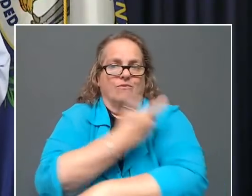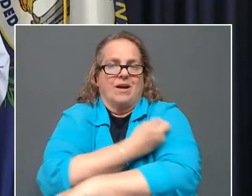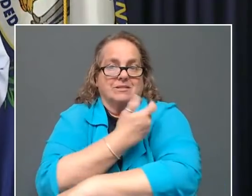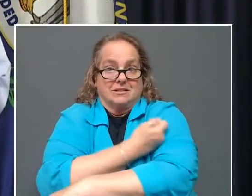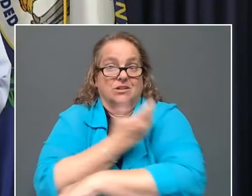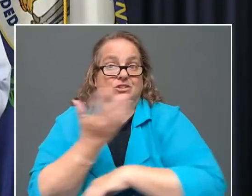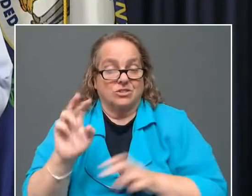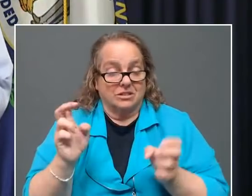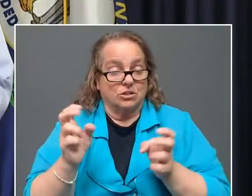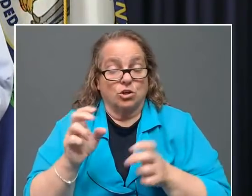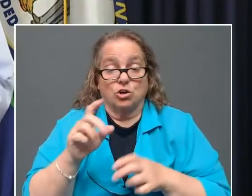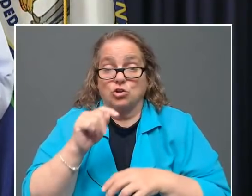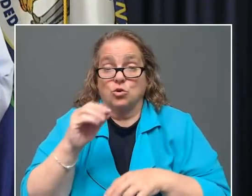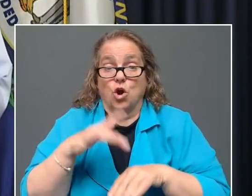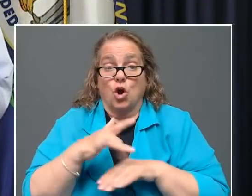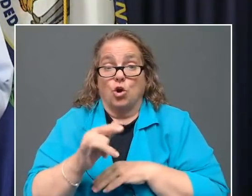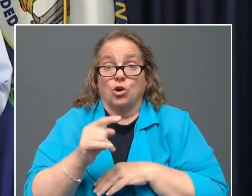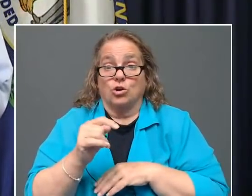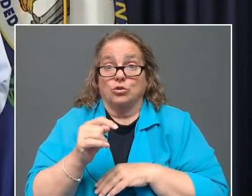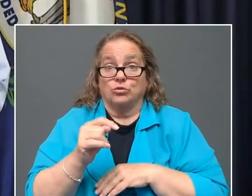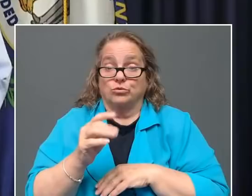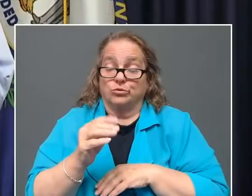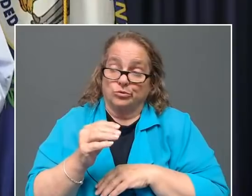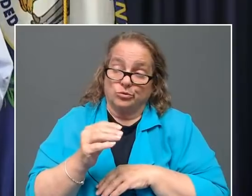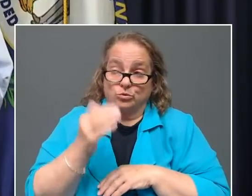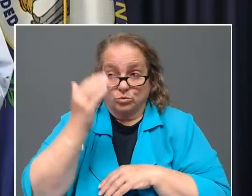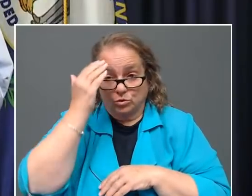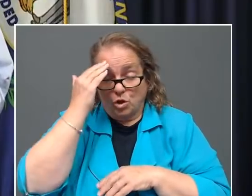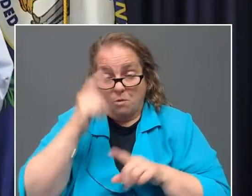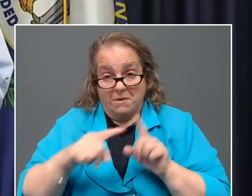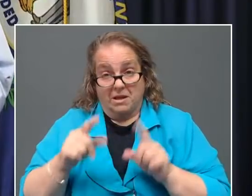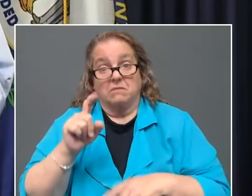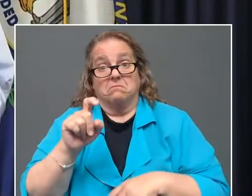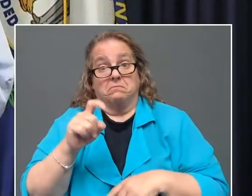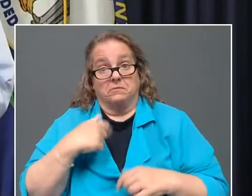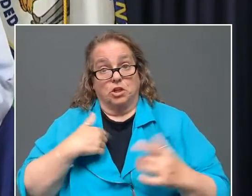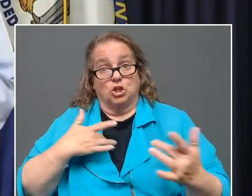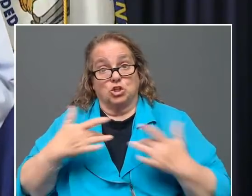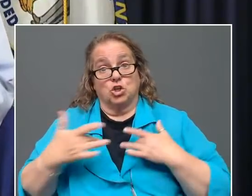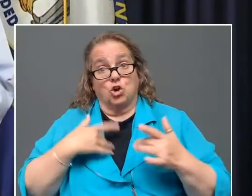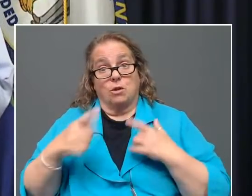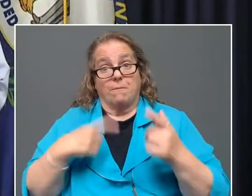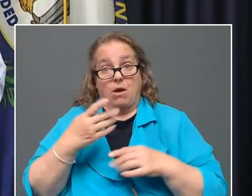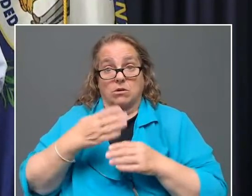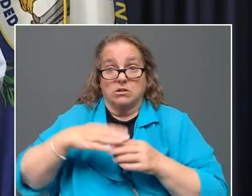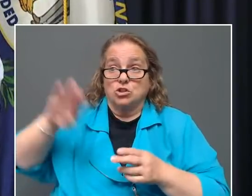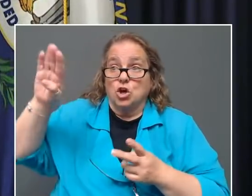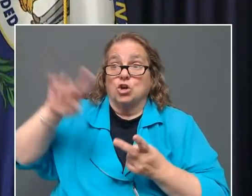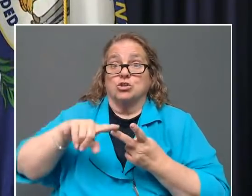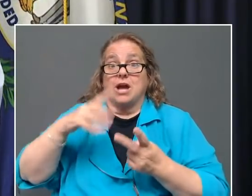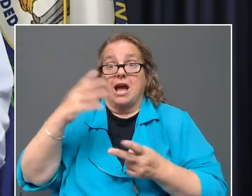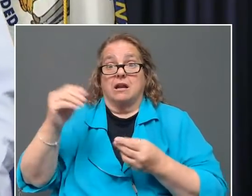both? Absolutely. Absolutely. That's why we've got to get everybody vaccinated.